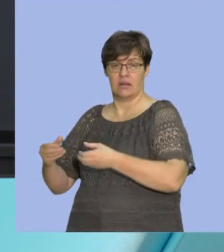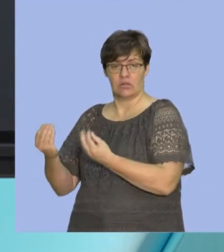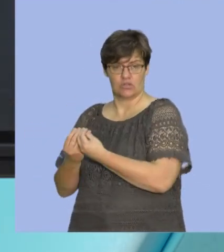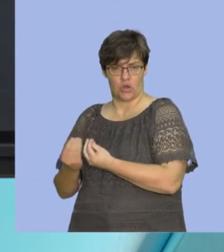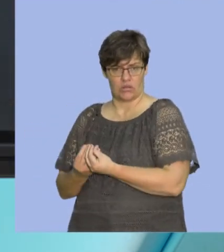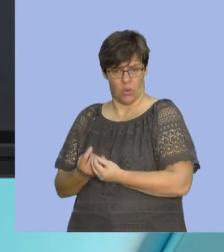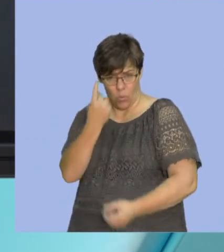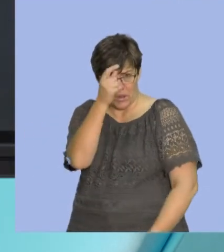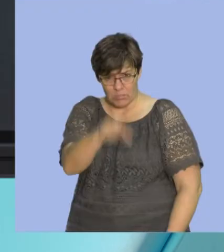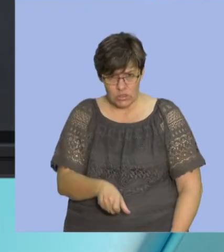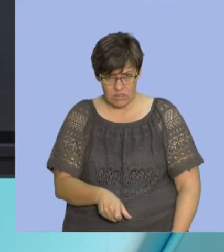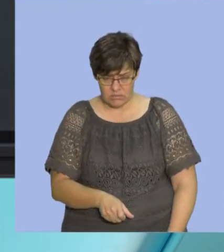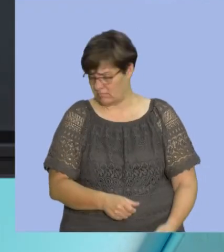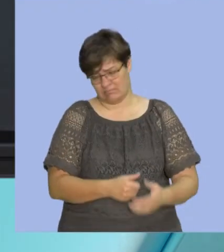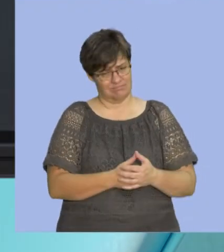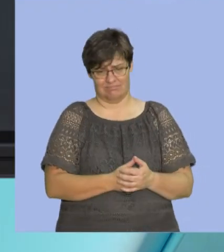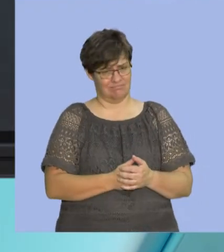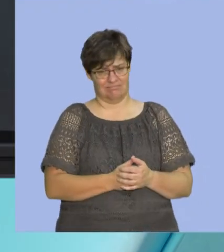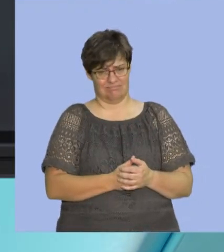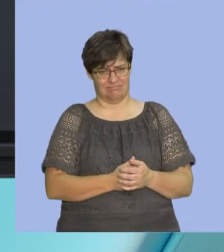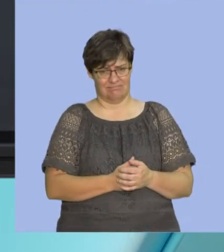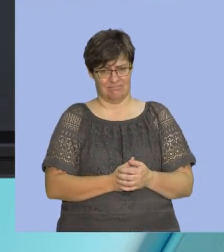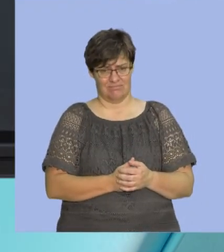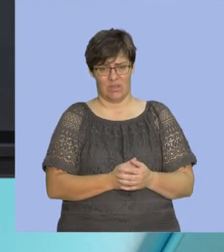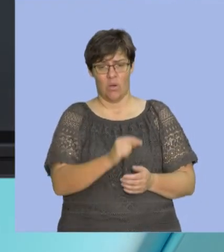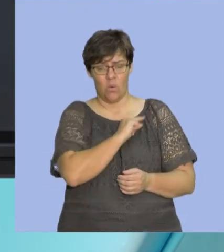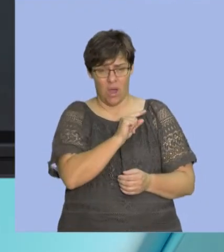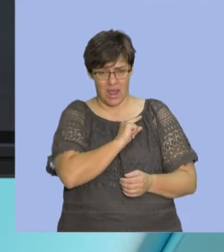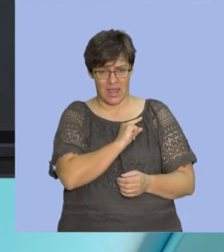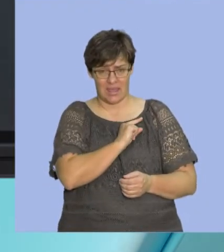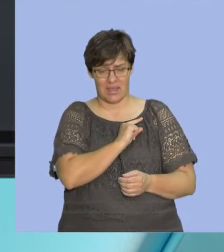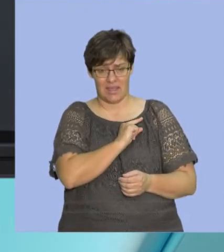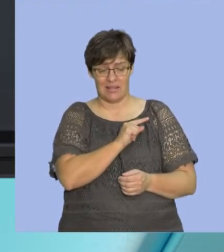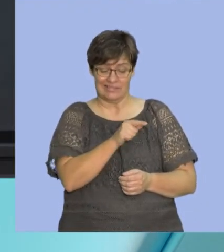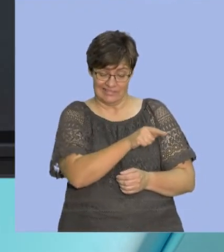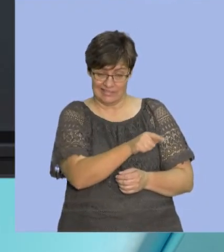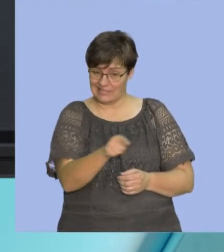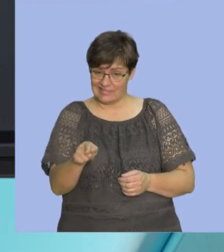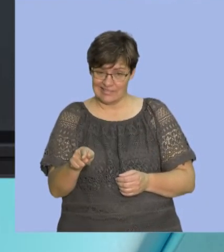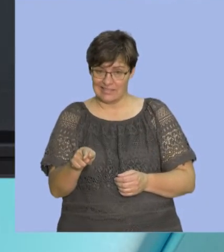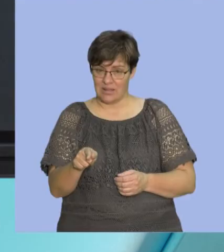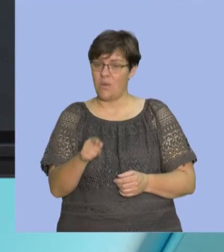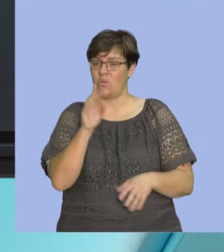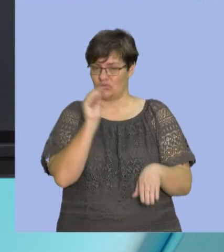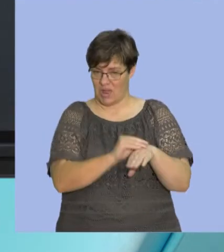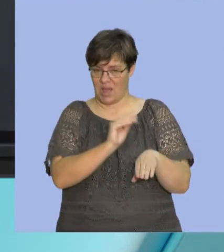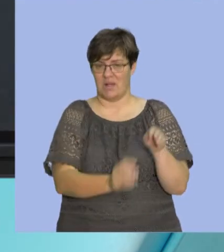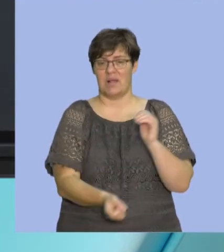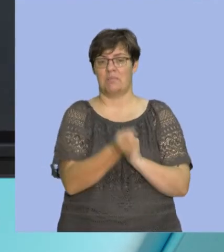the showroom or into the warehouse. Because obviously, that is asking for trouble.